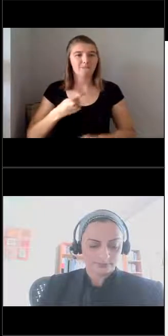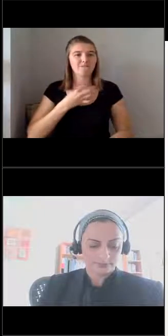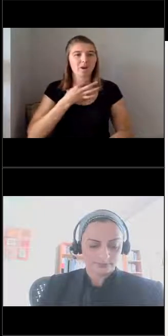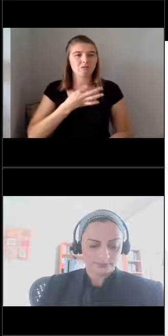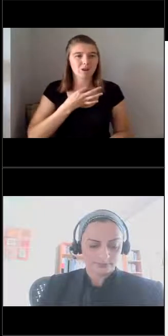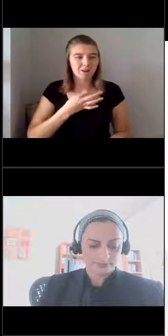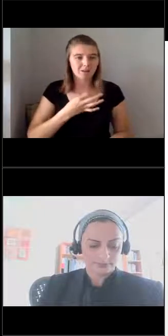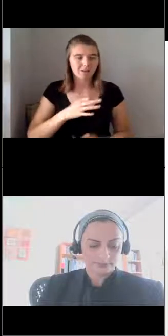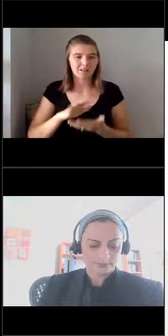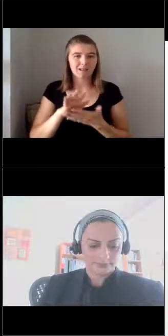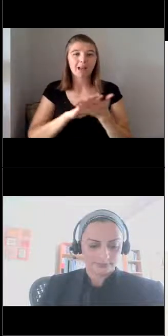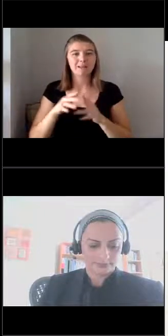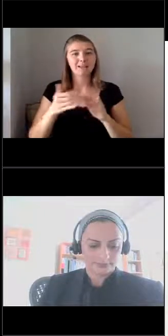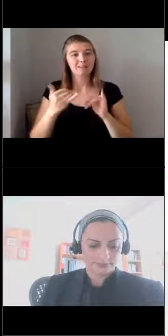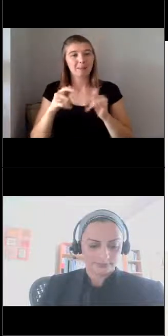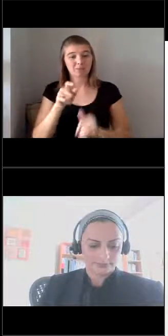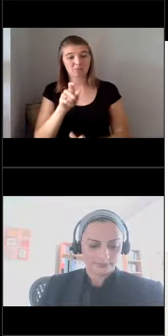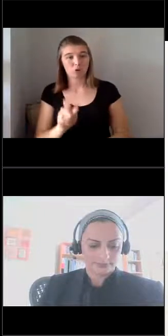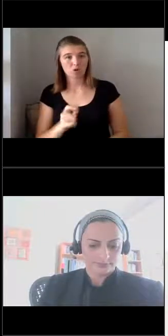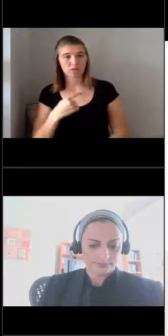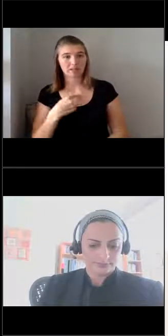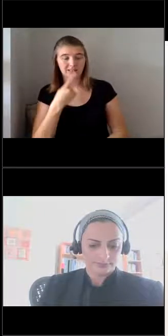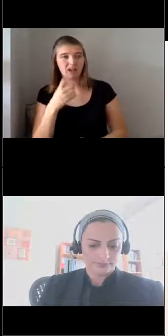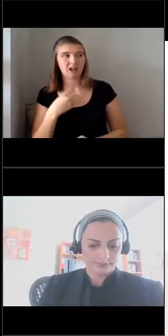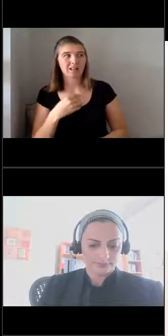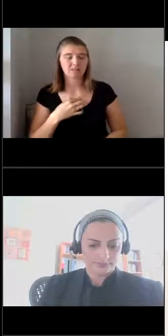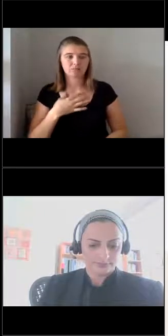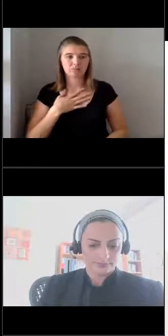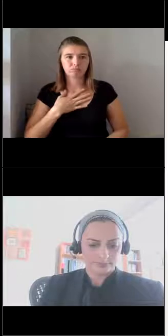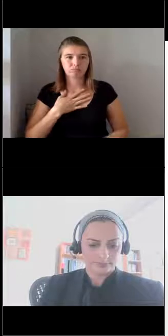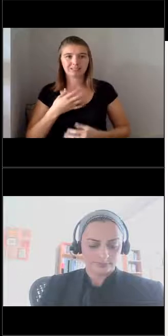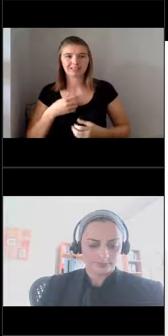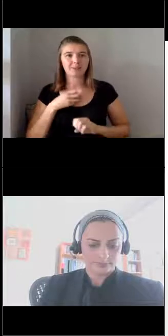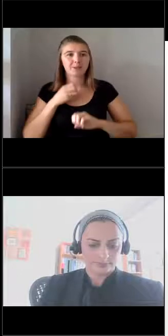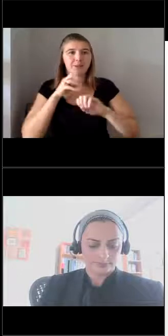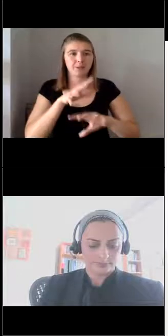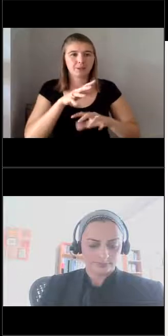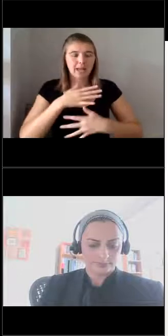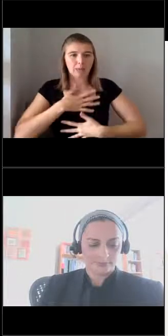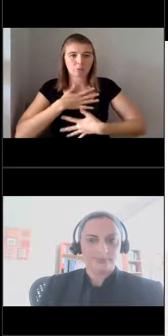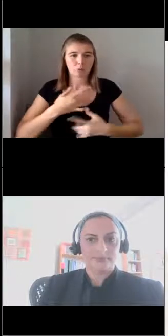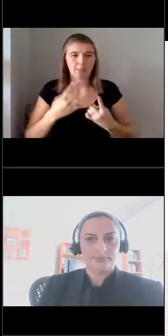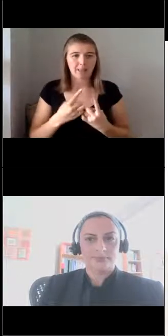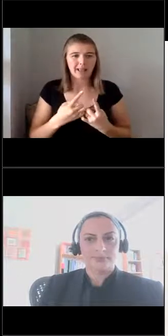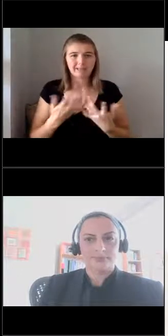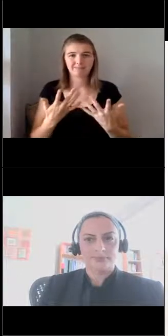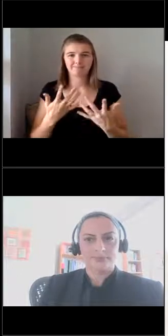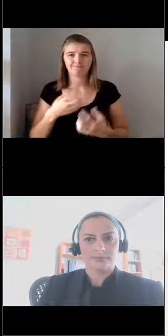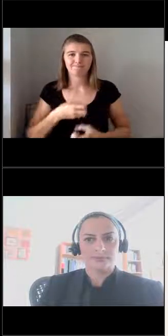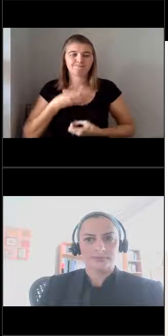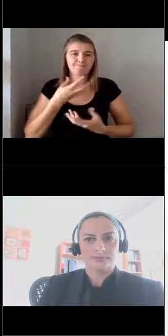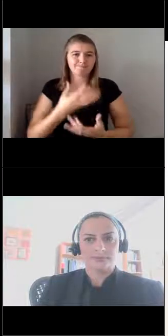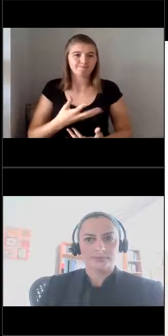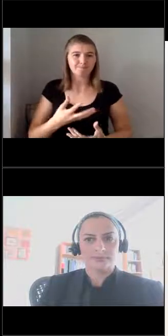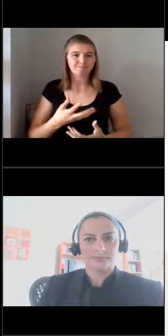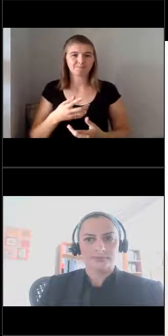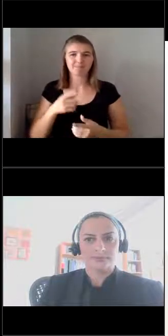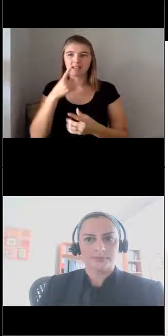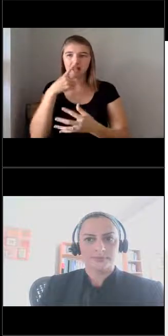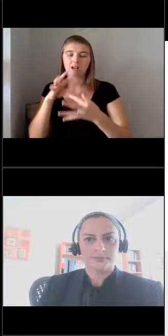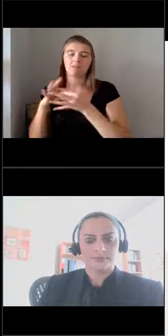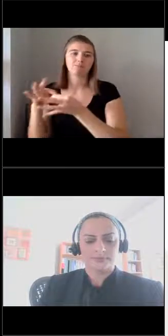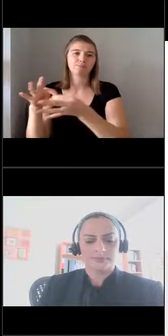can see is a trend in lots of teams, especially organizations who are the world's best at what they do, is we project excellence. We project that we're always meant to